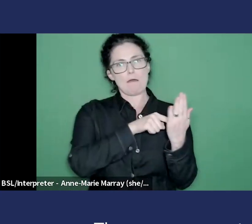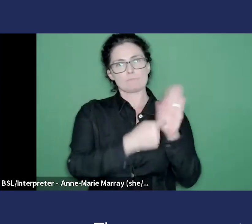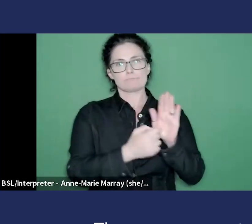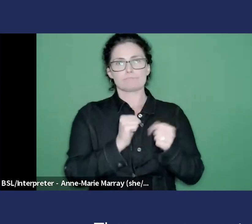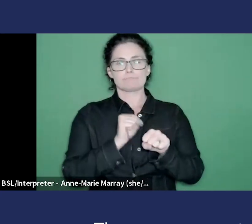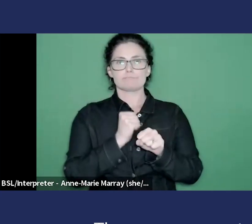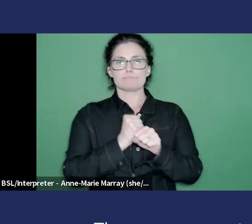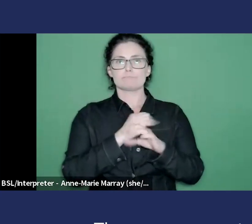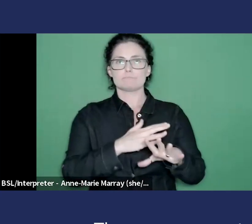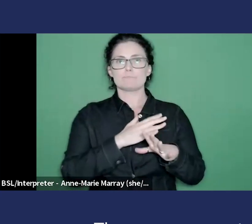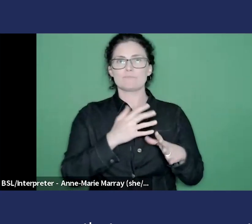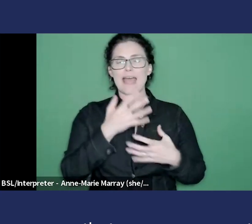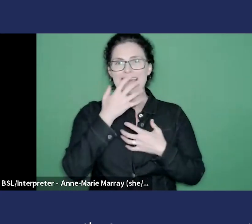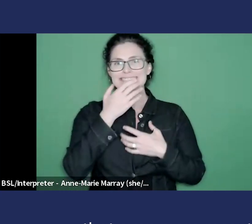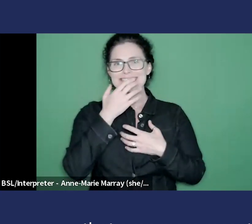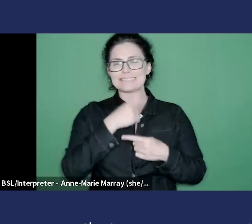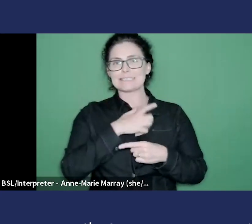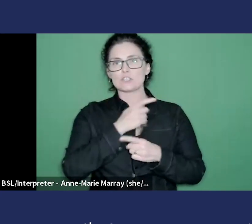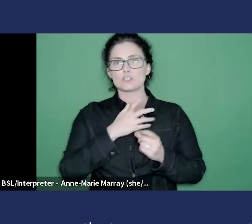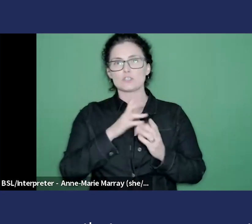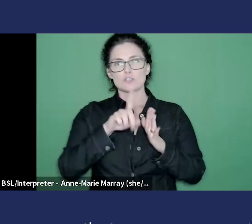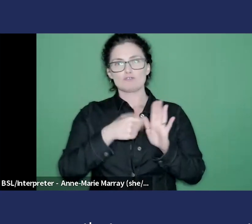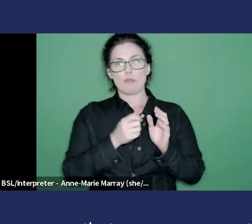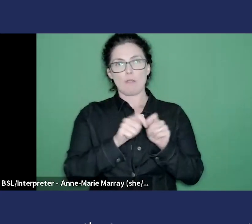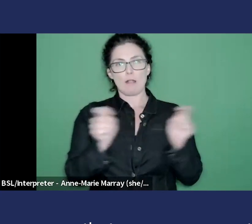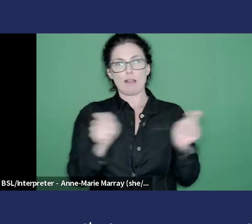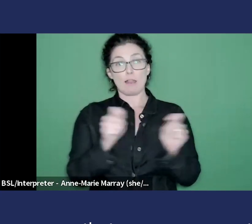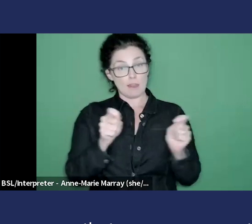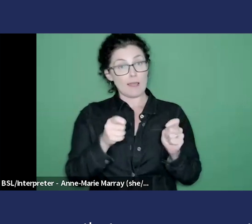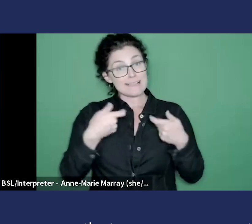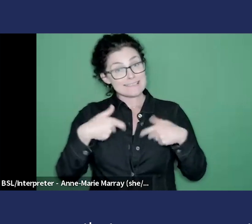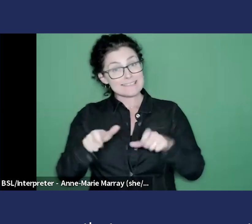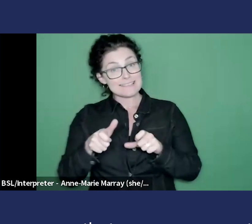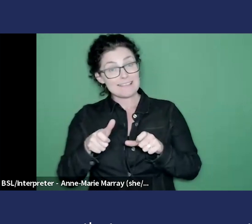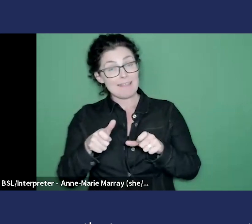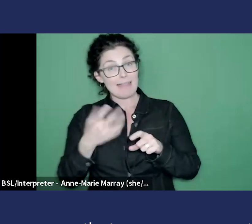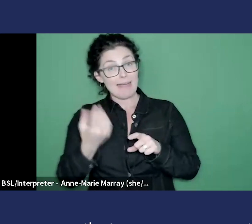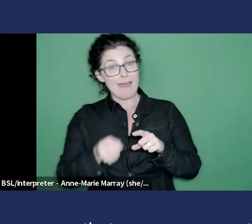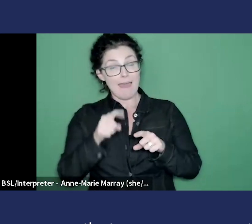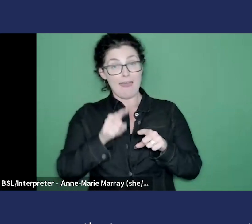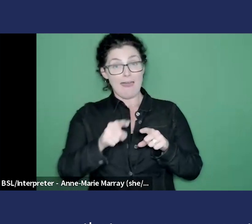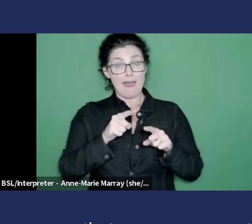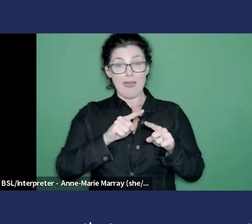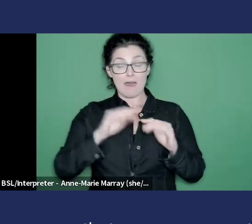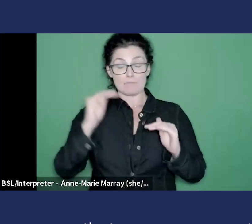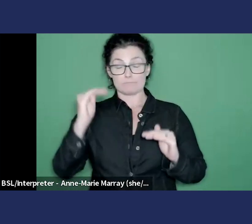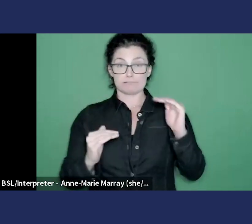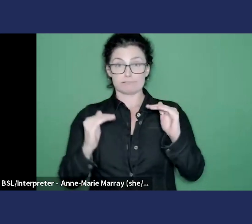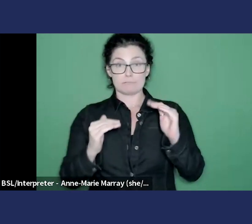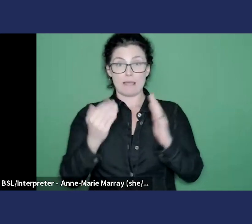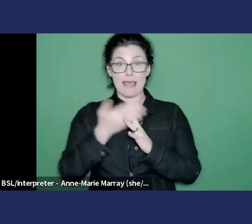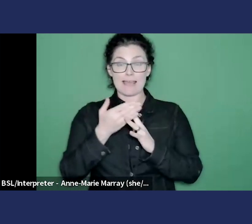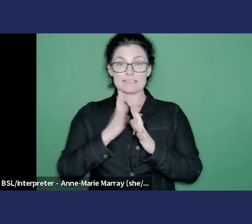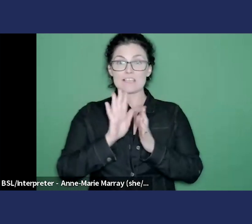anaesthetic journal that was able to demonstrate that even more recently, there's still racial disparities in access to things like epidurals for